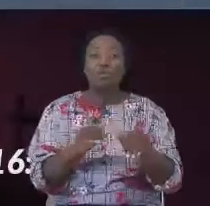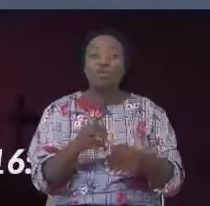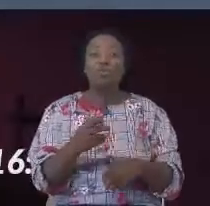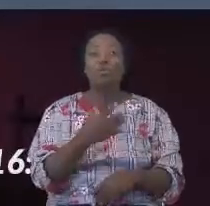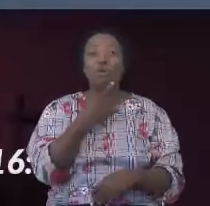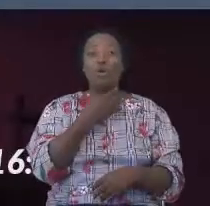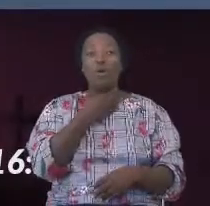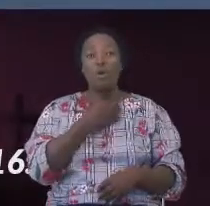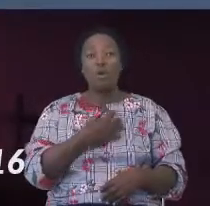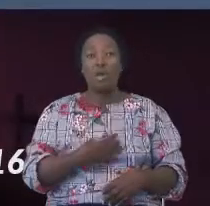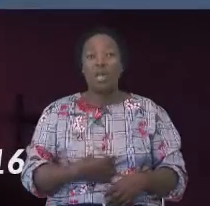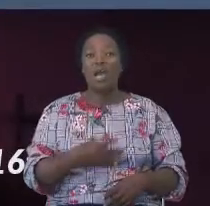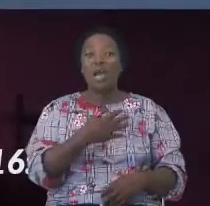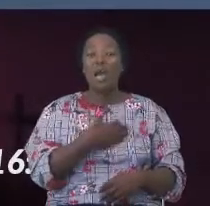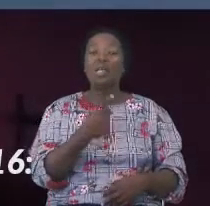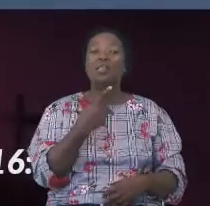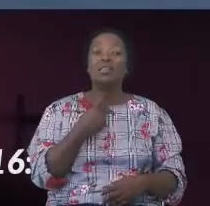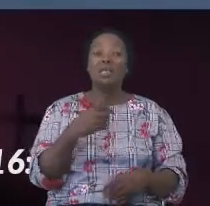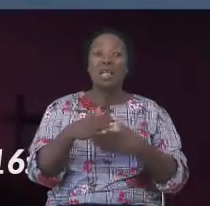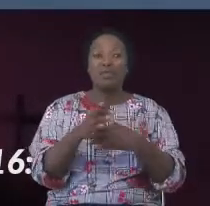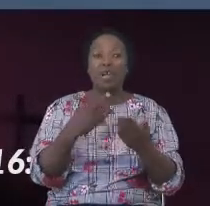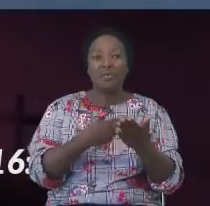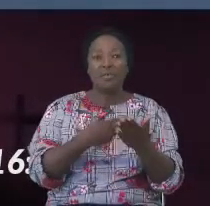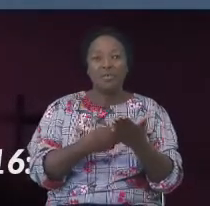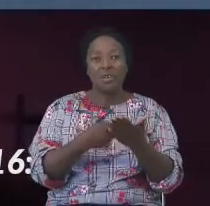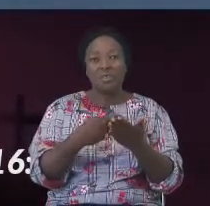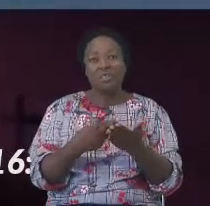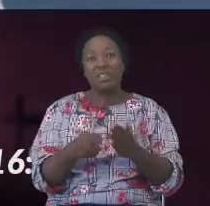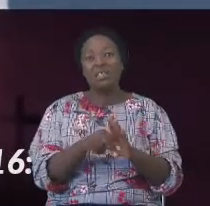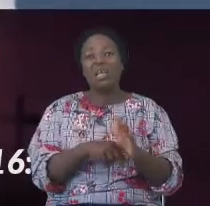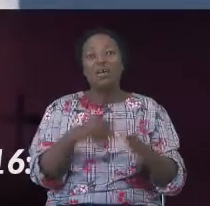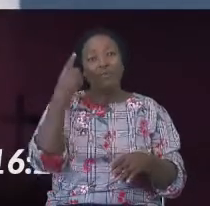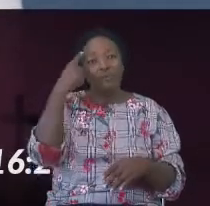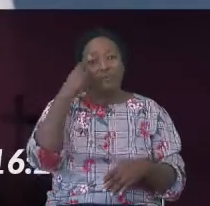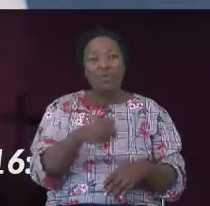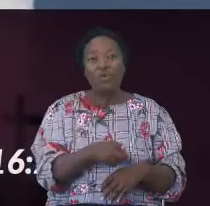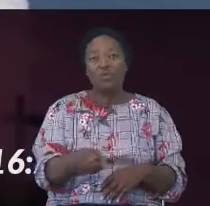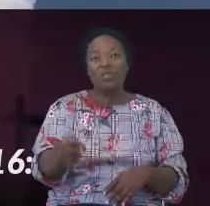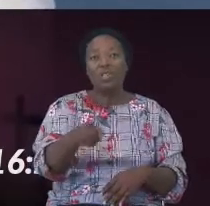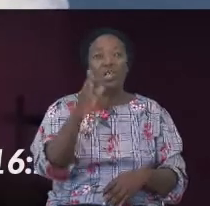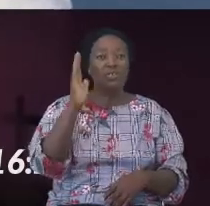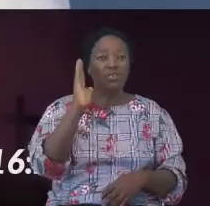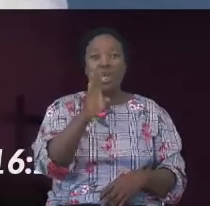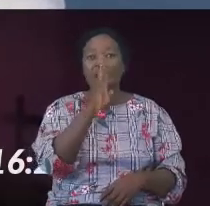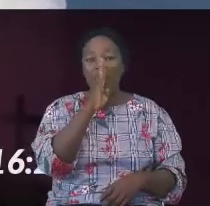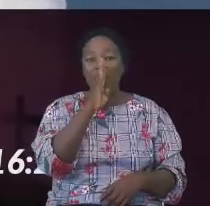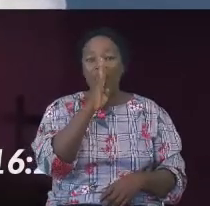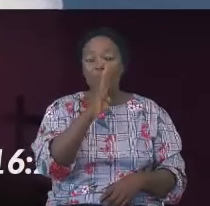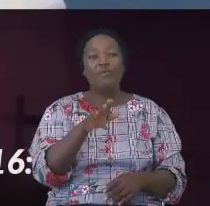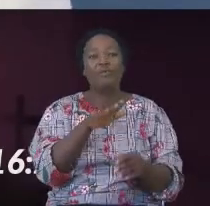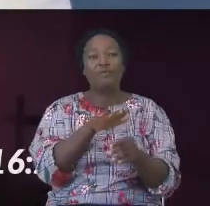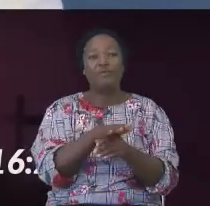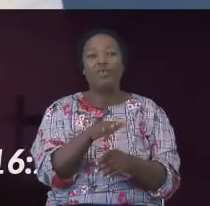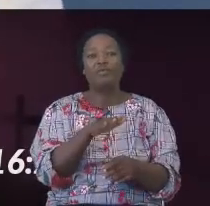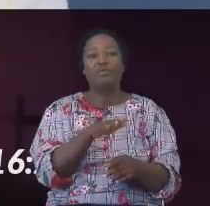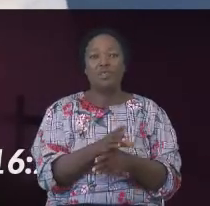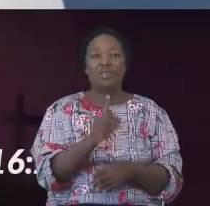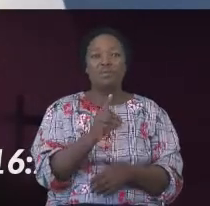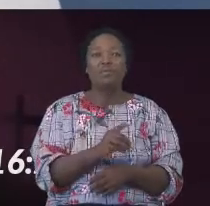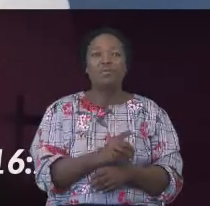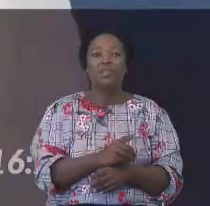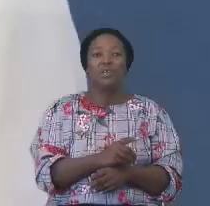blessed are they which do hunger and thirst after righteousness, for